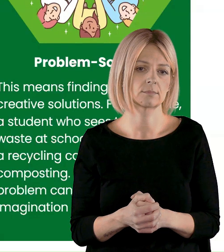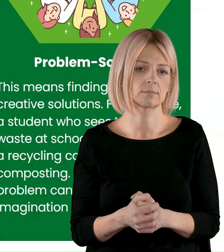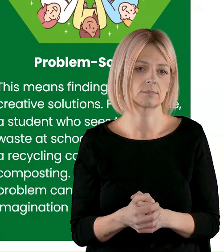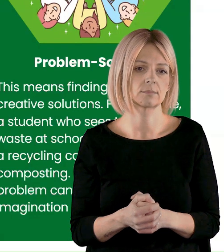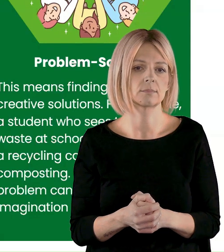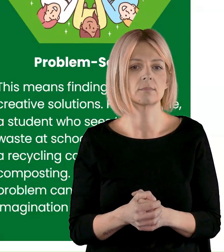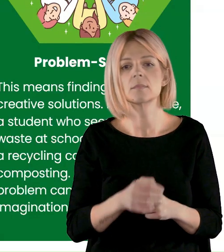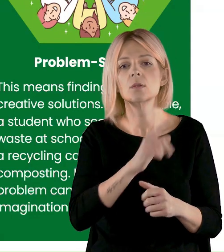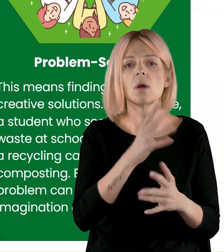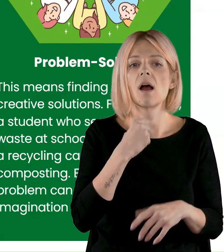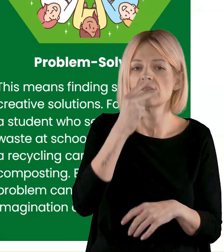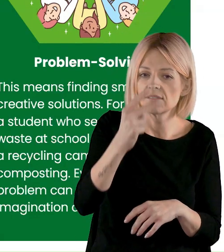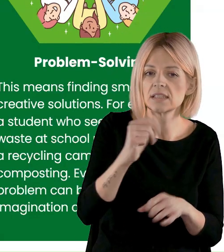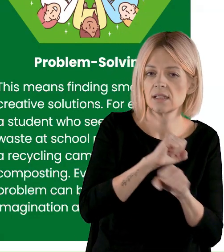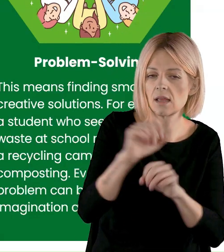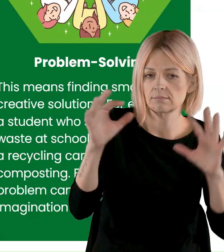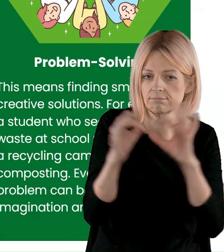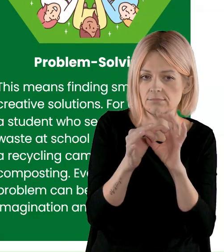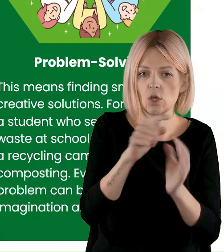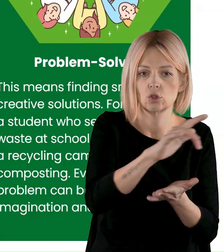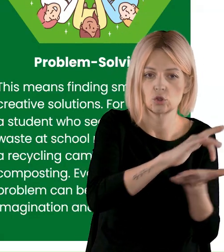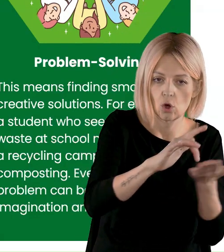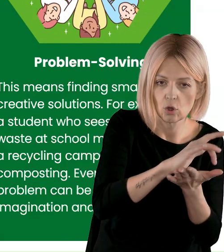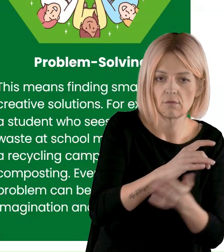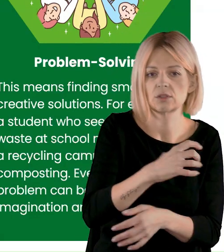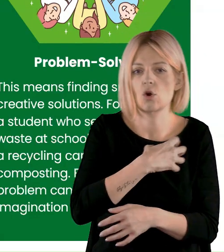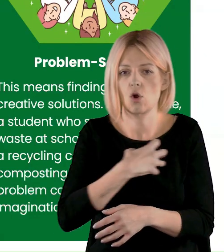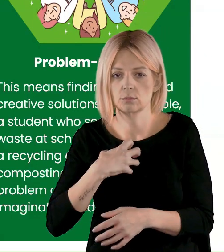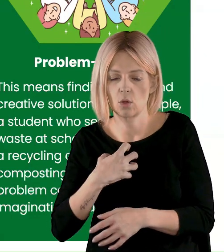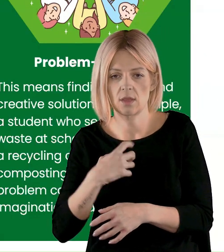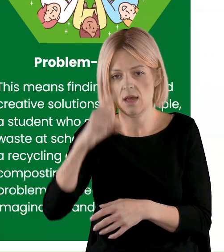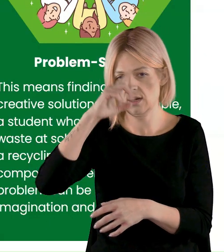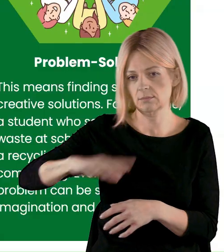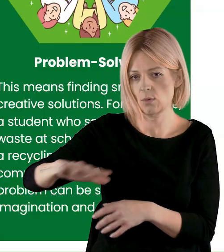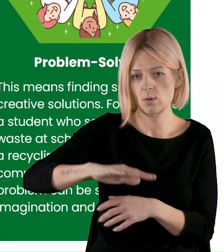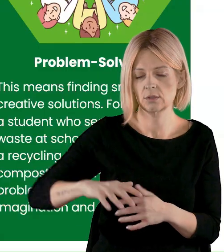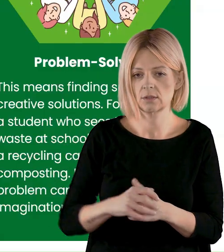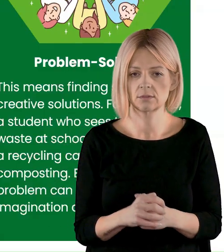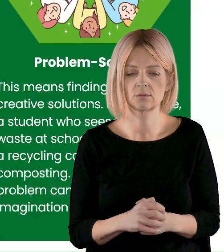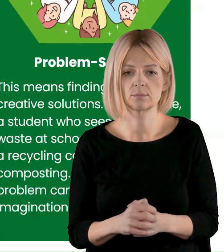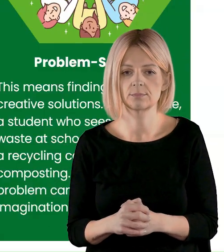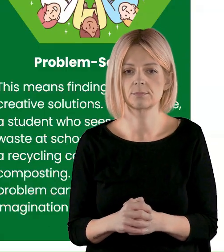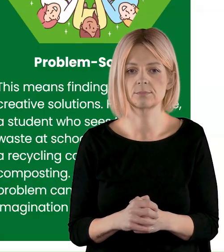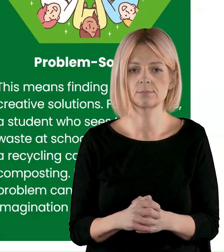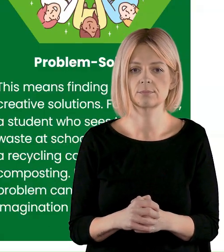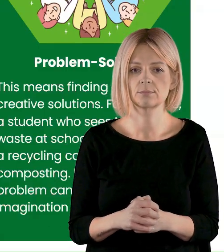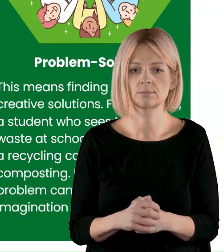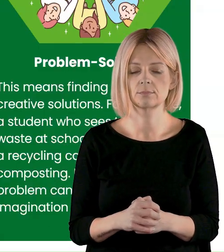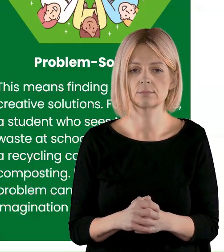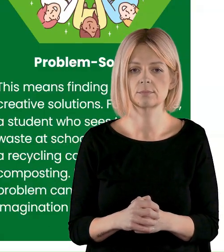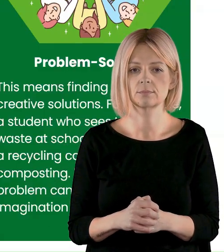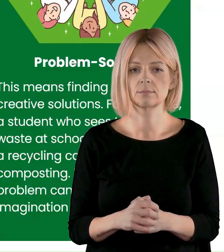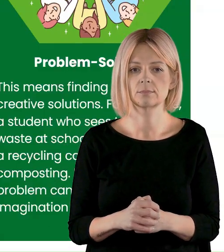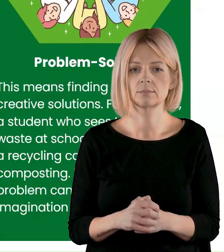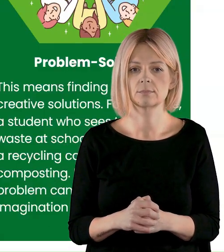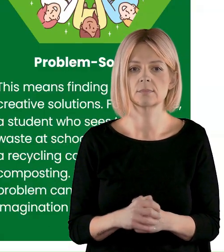means that you have to see the connections between environment, economy, and